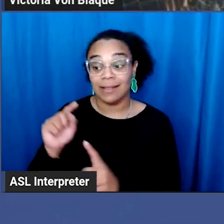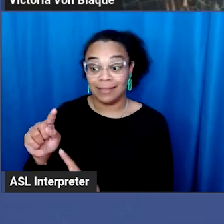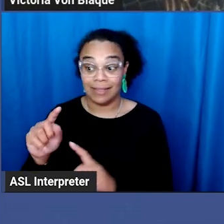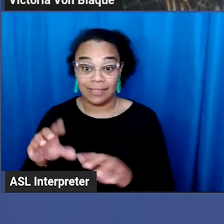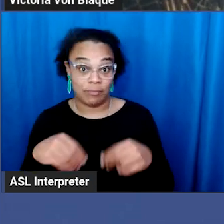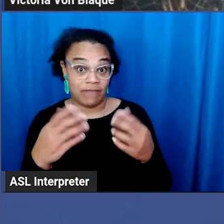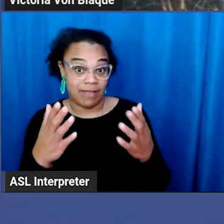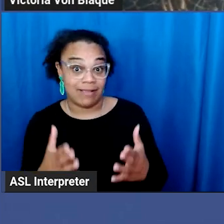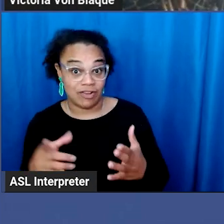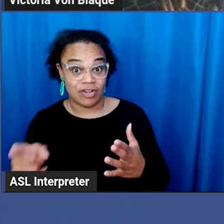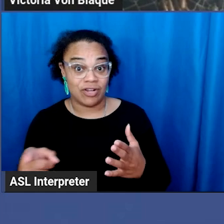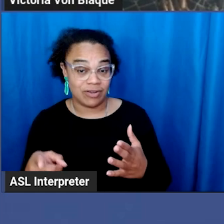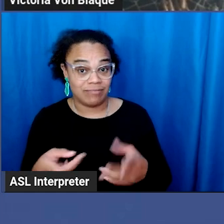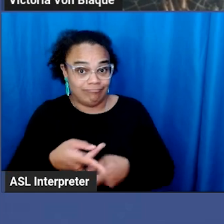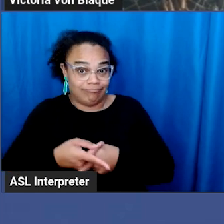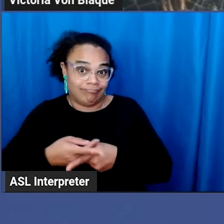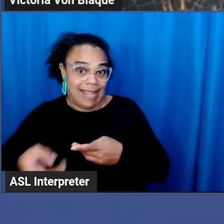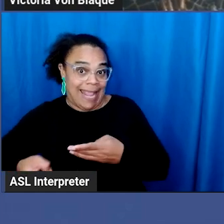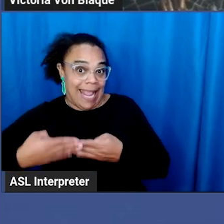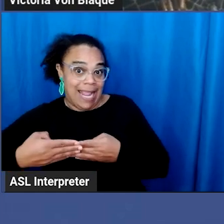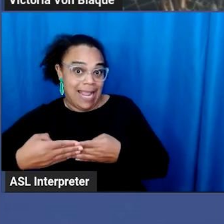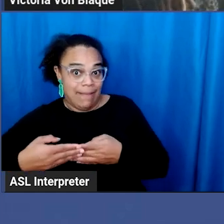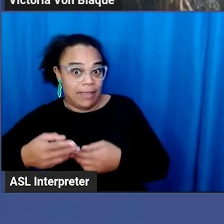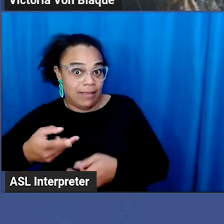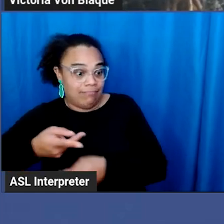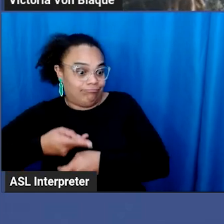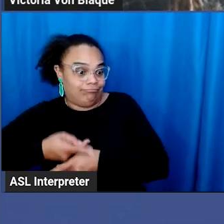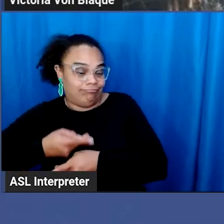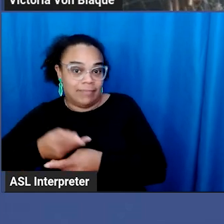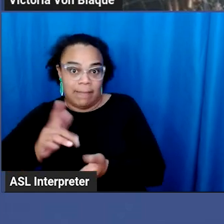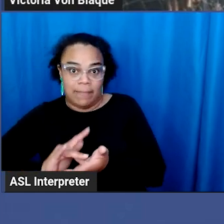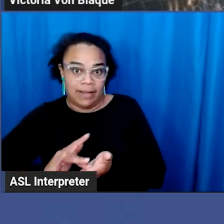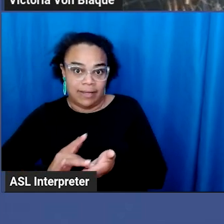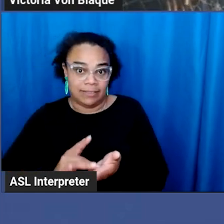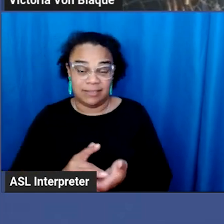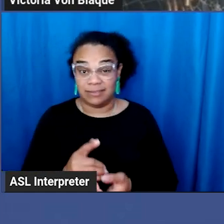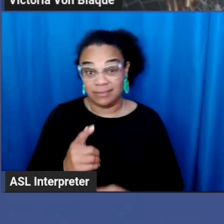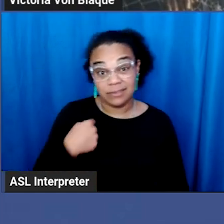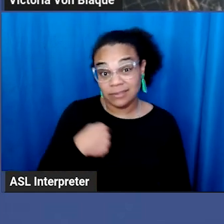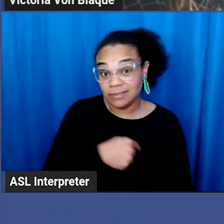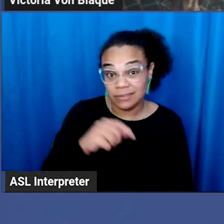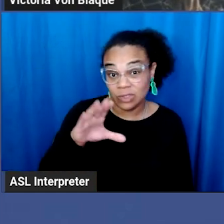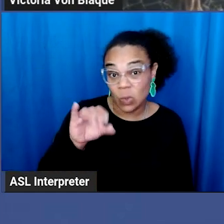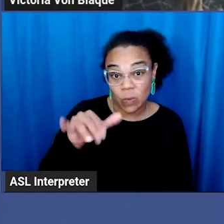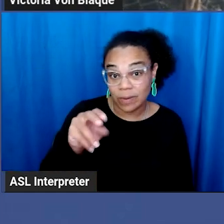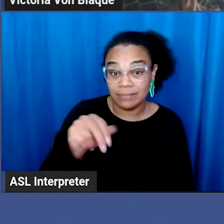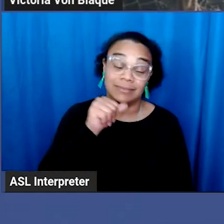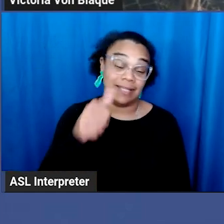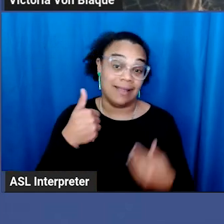provider is gatekeeping medication. We don't have that problem.